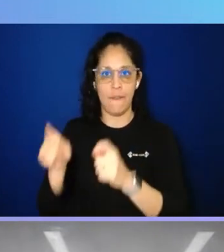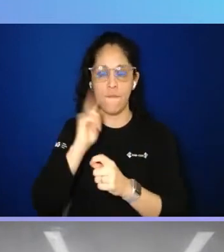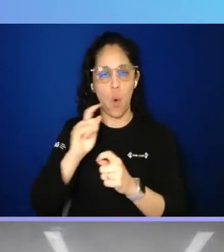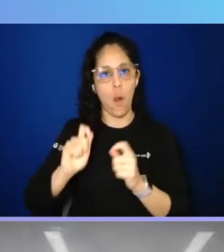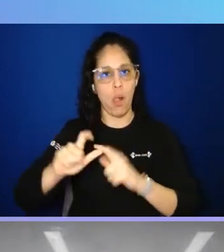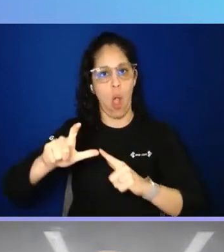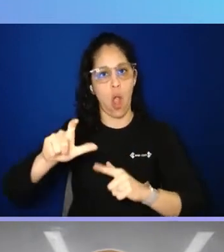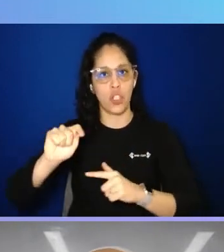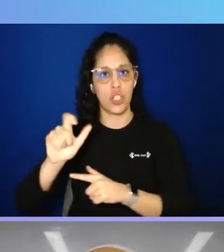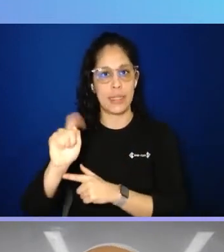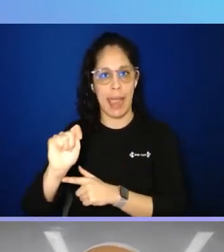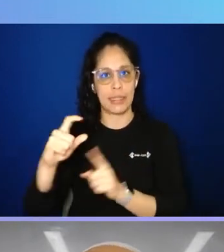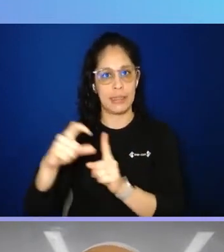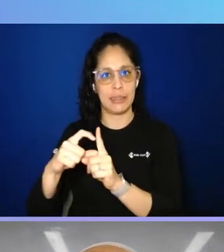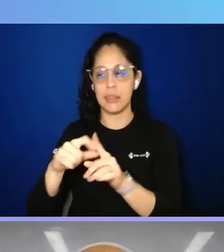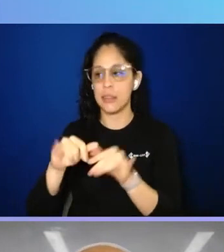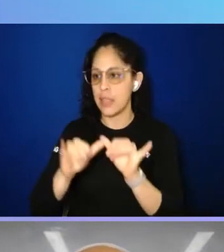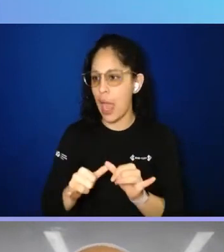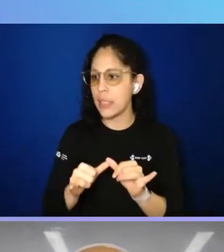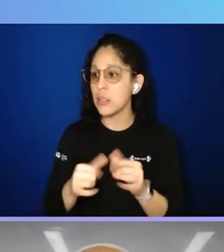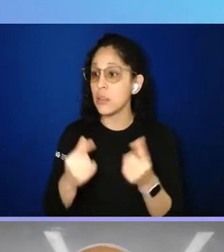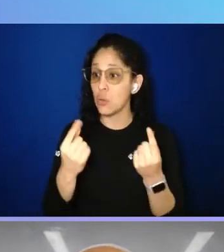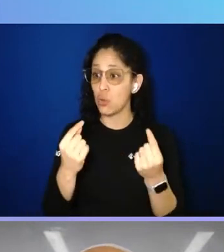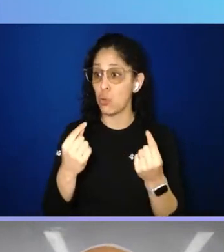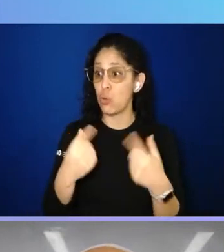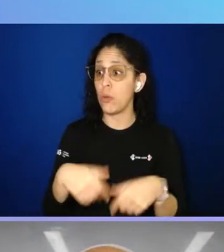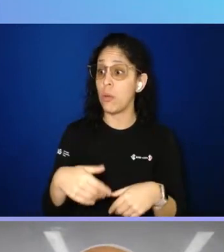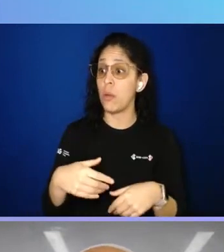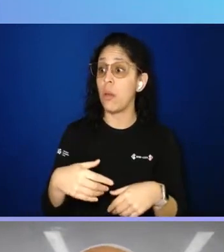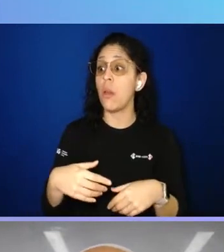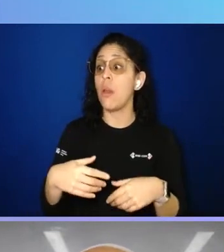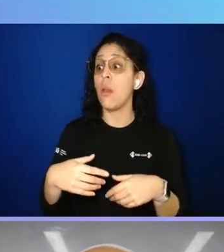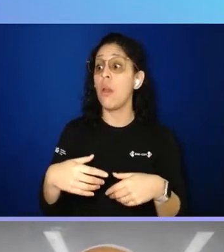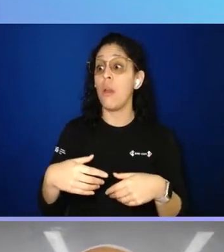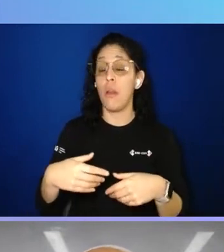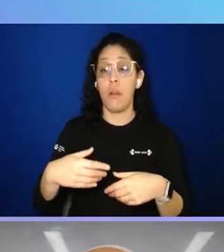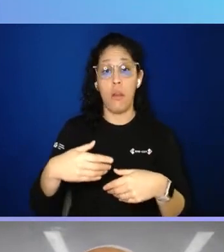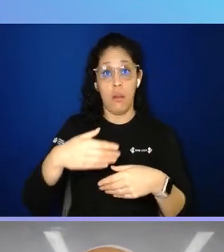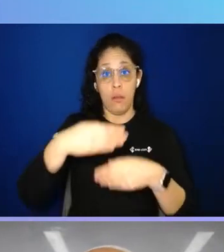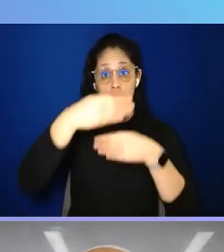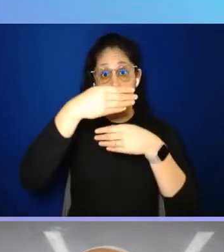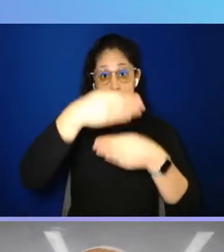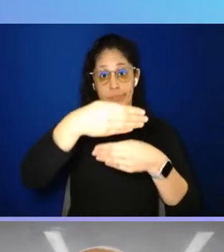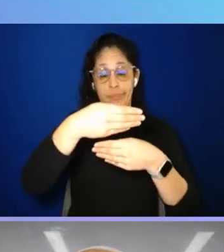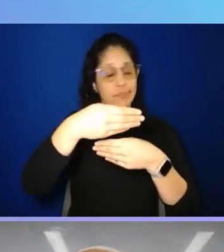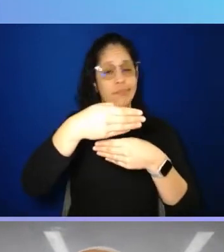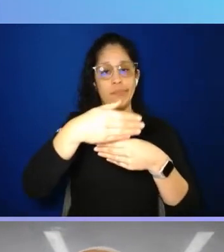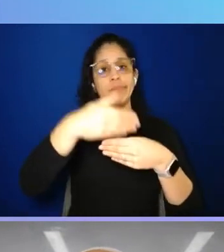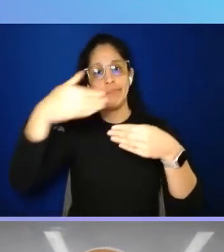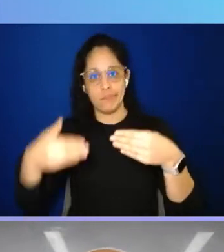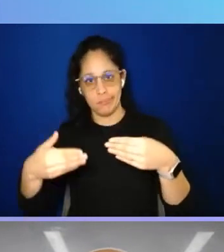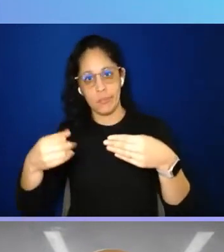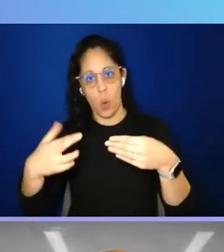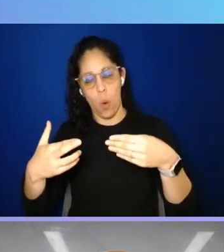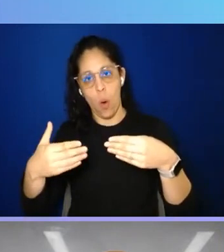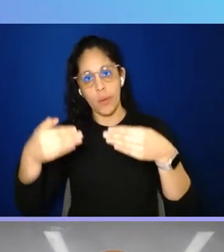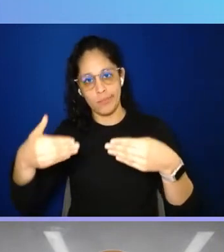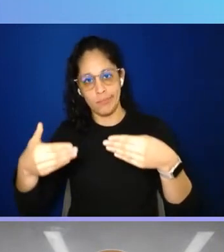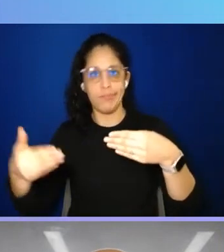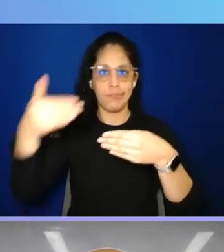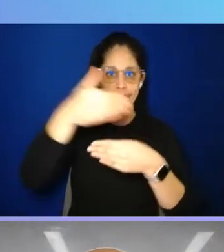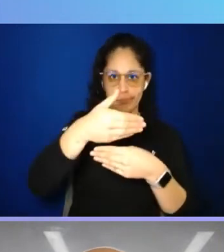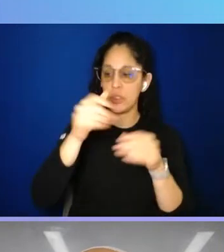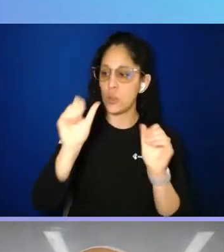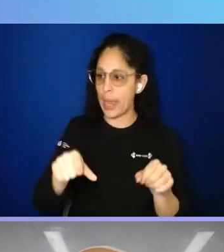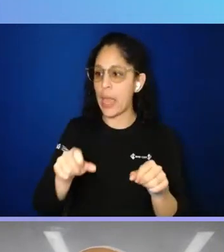swap a horizontal stack for a vertical stack. You can display content in one column instead of multiple columns. You can allow for more